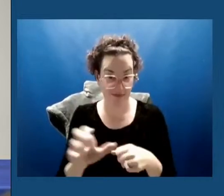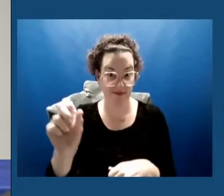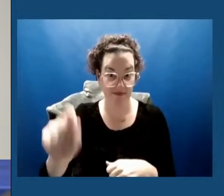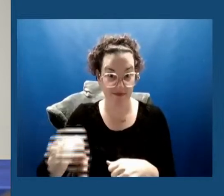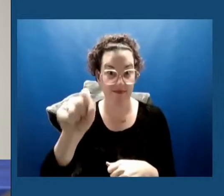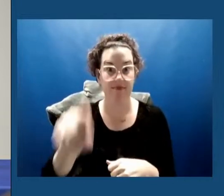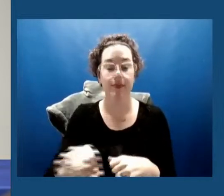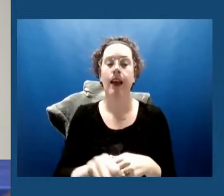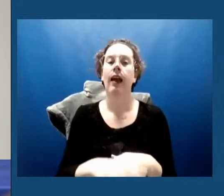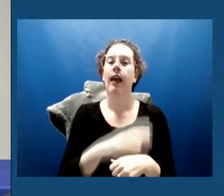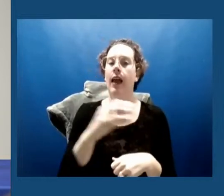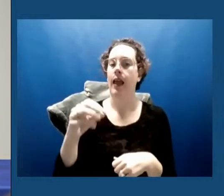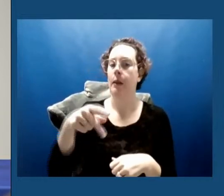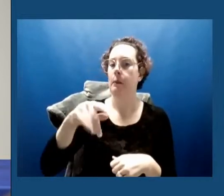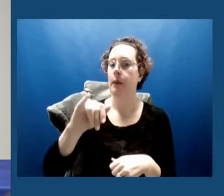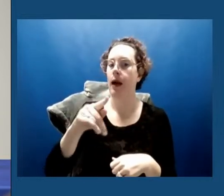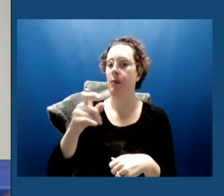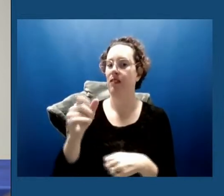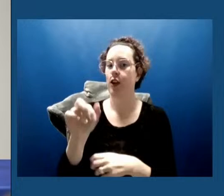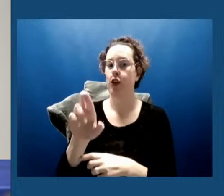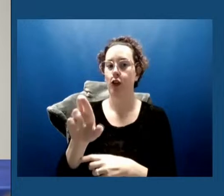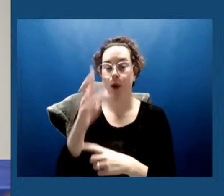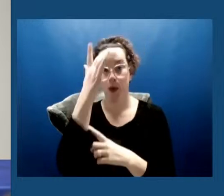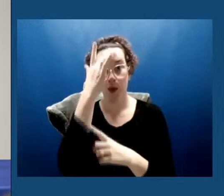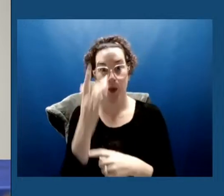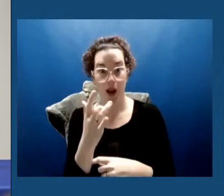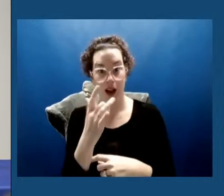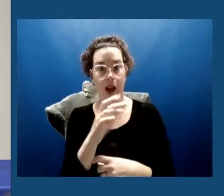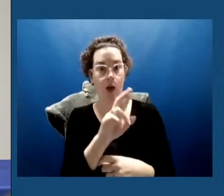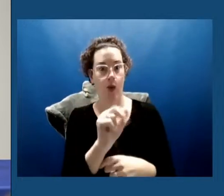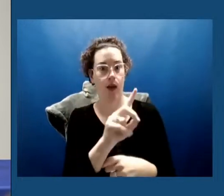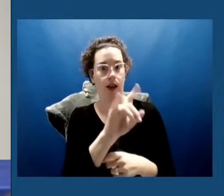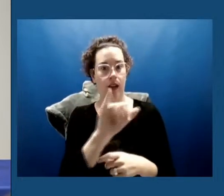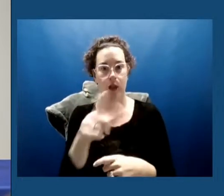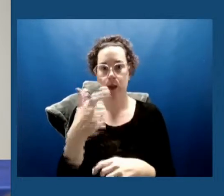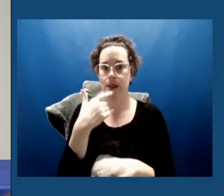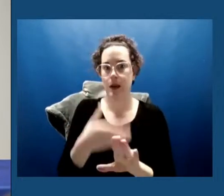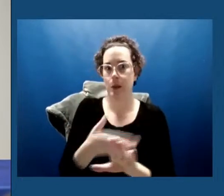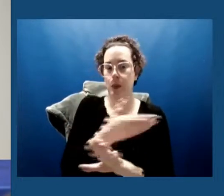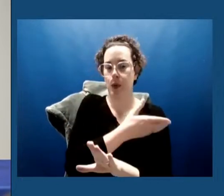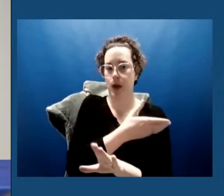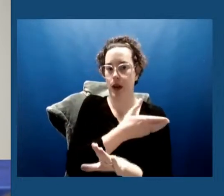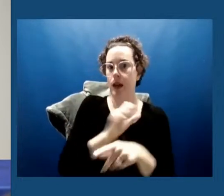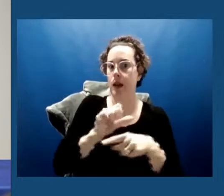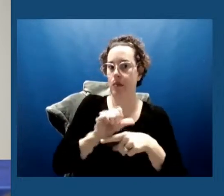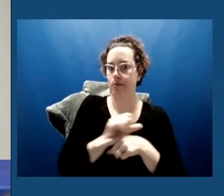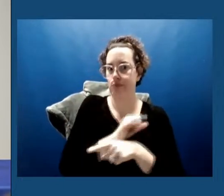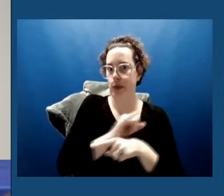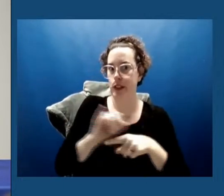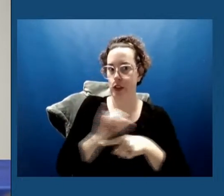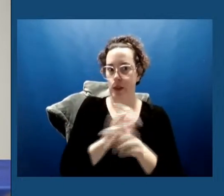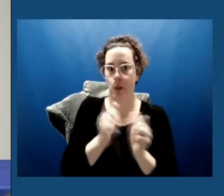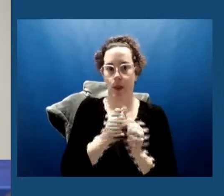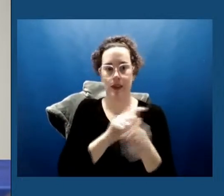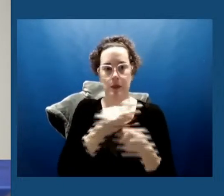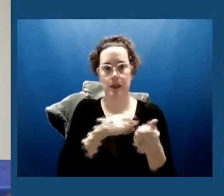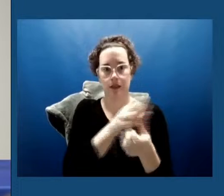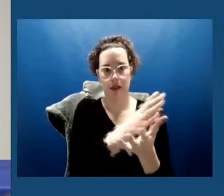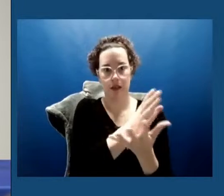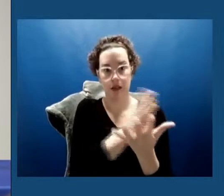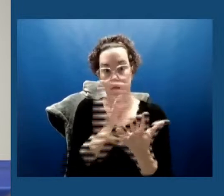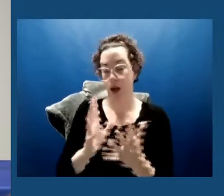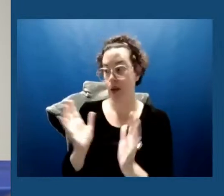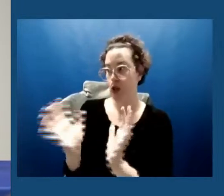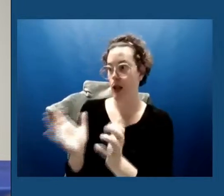pipe fitters. I'm thinking of this because, Randy, you just said pre-apprenticeship with the trades. Yep. So I was talking to the CEO of Microsoft, and